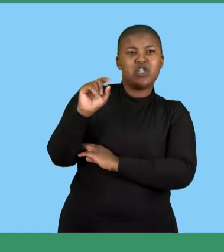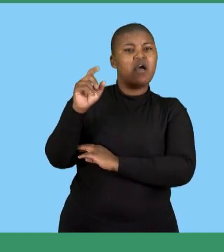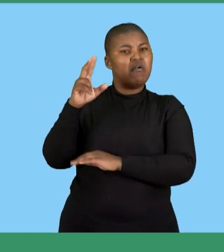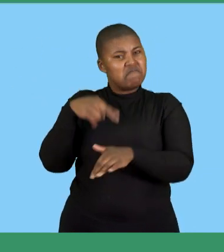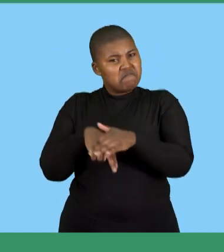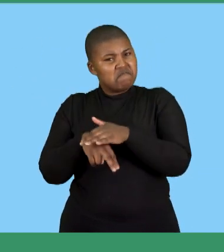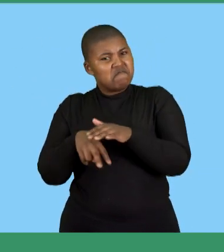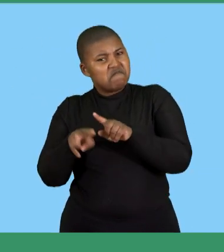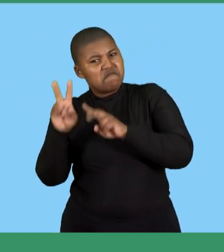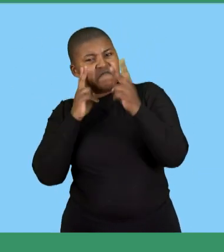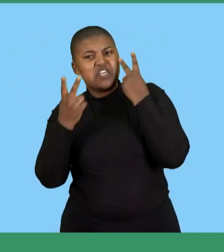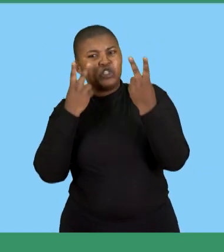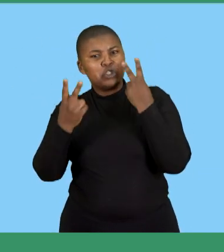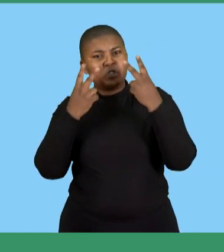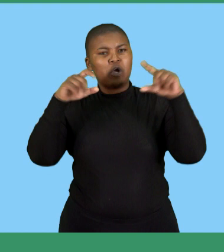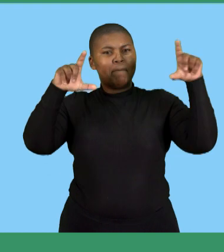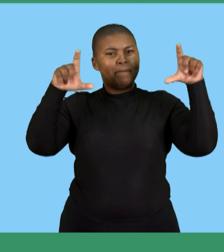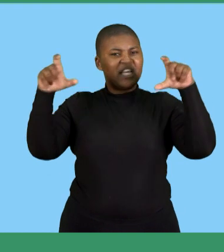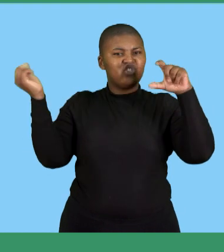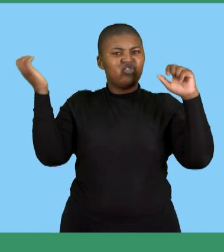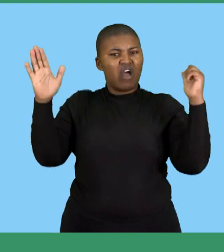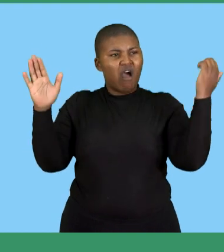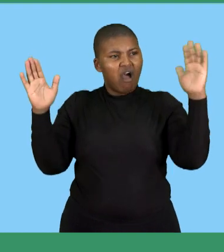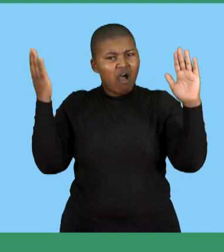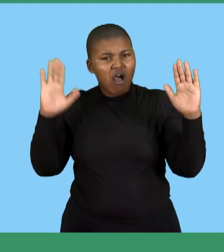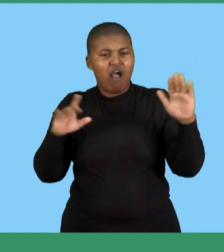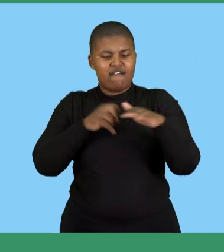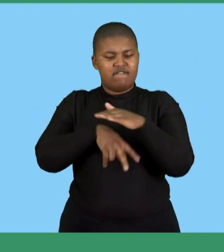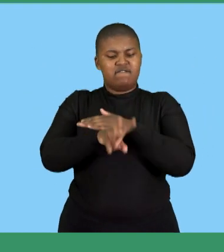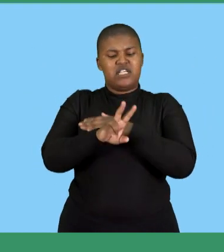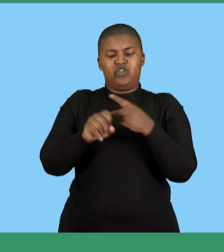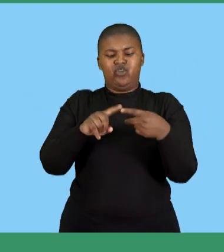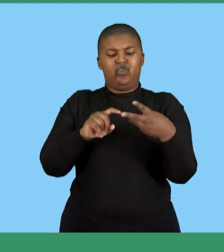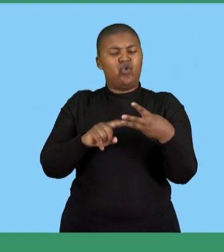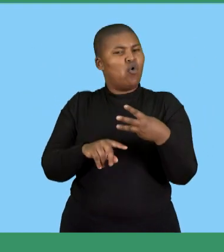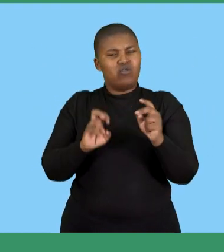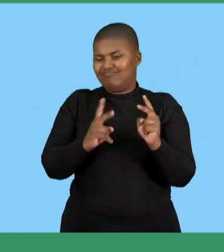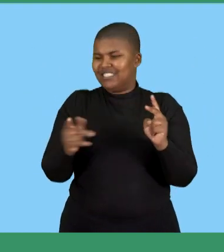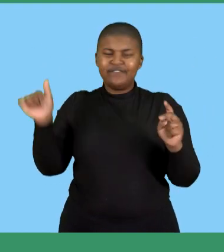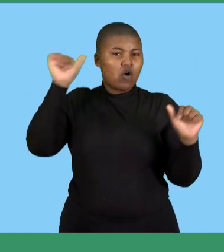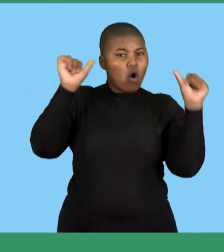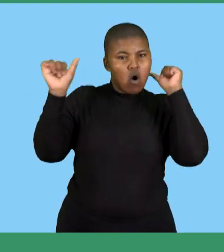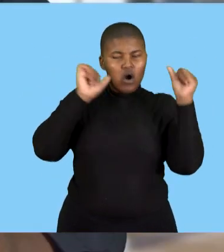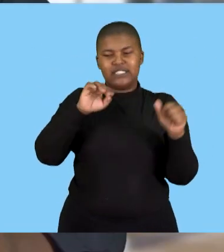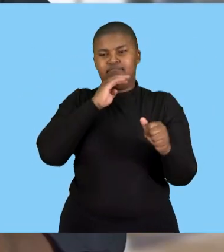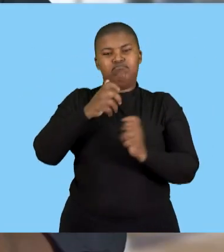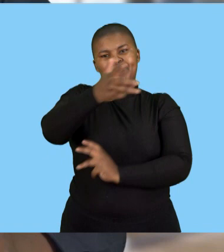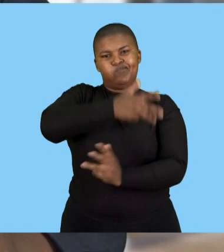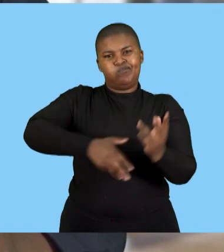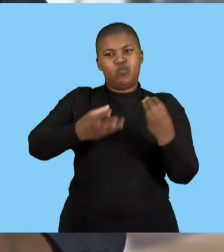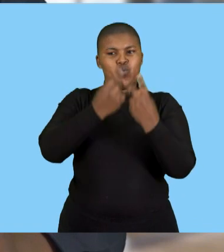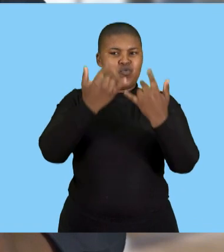of visual aids, meaning the use of pictures, the use of videos, the use of audios, so that they engage with